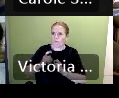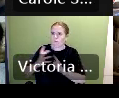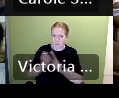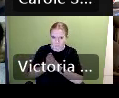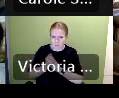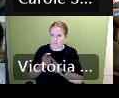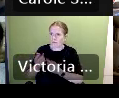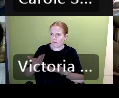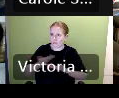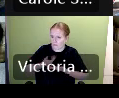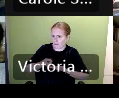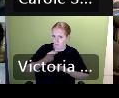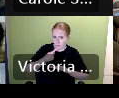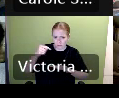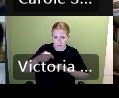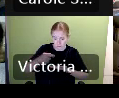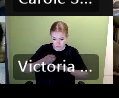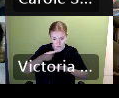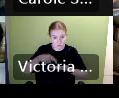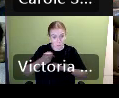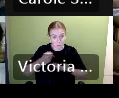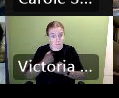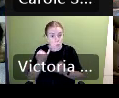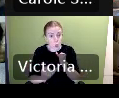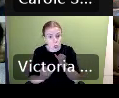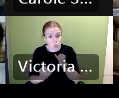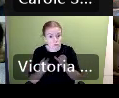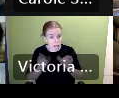medicine actually made me ill.